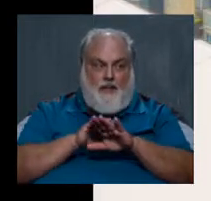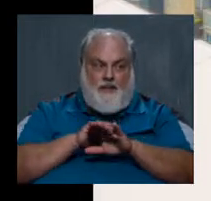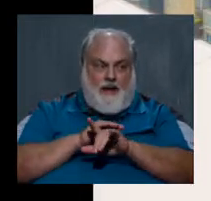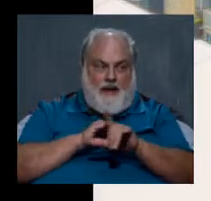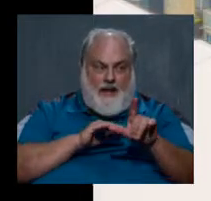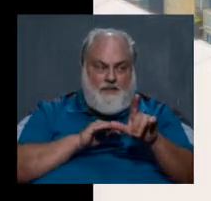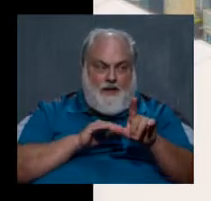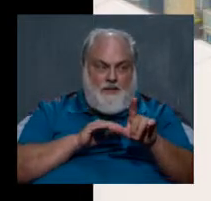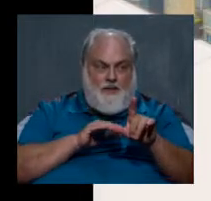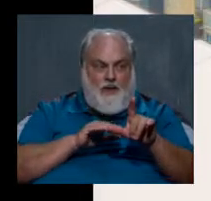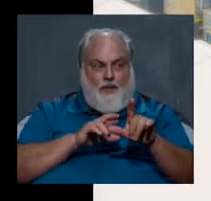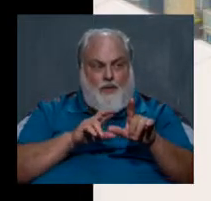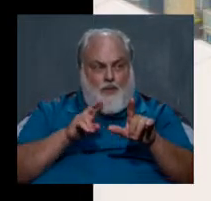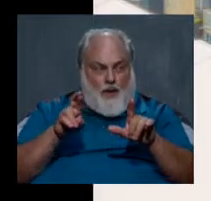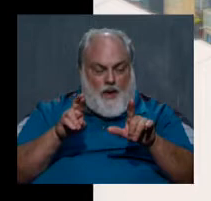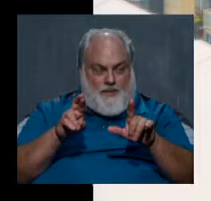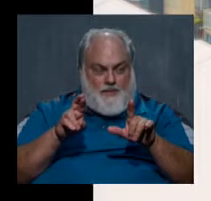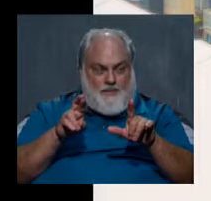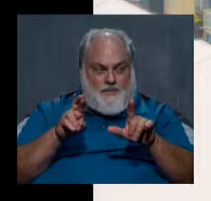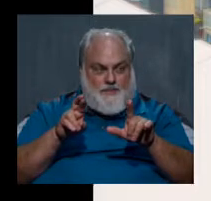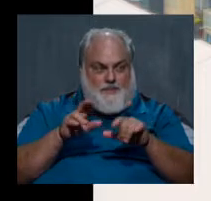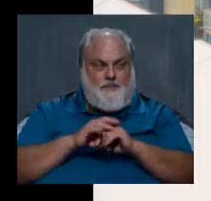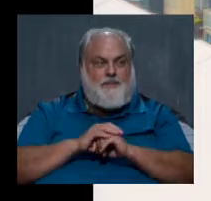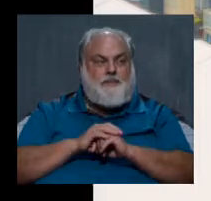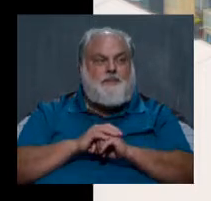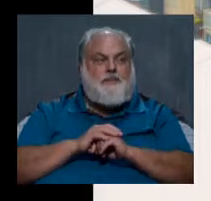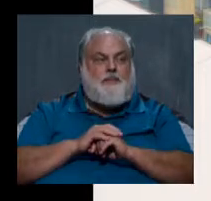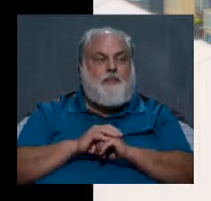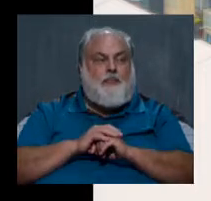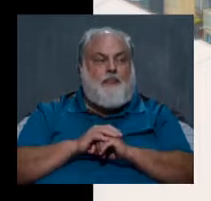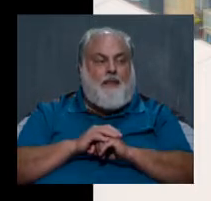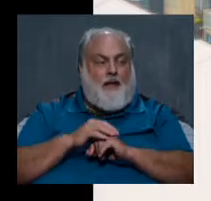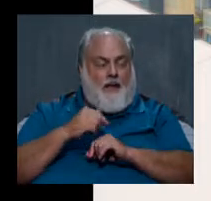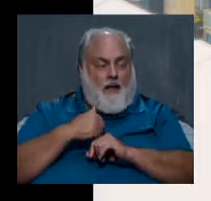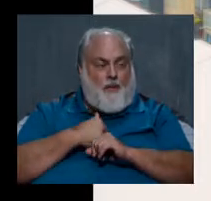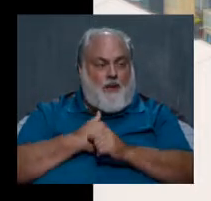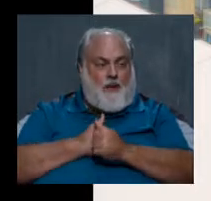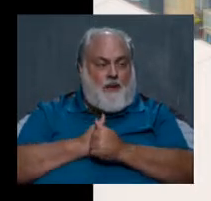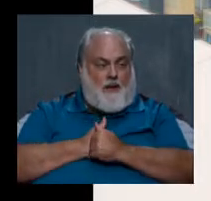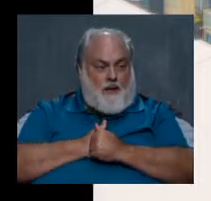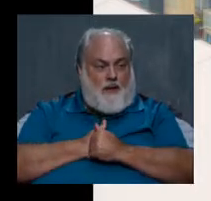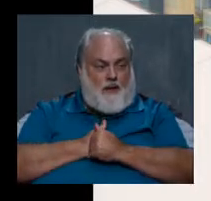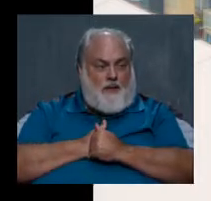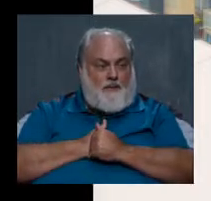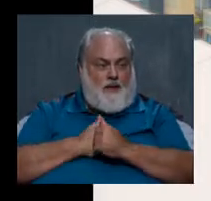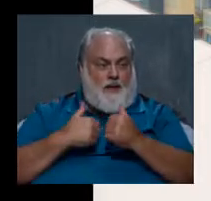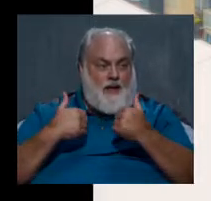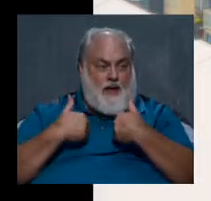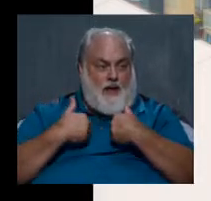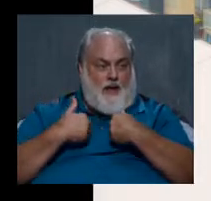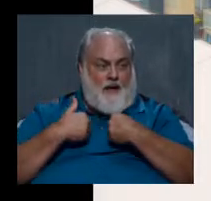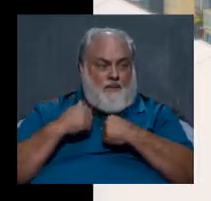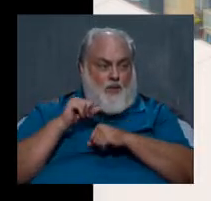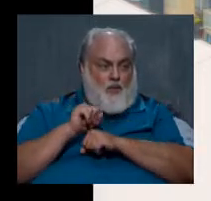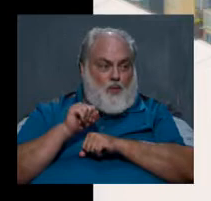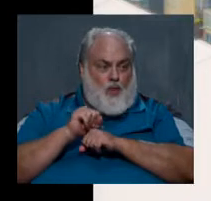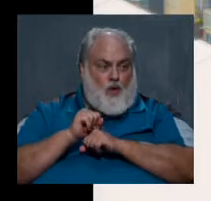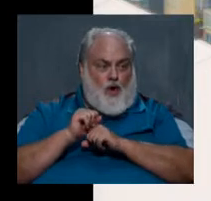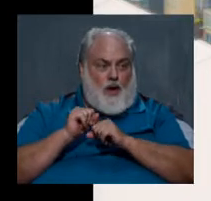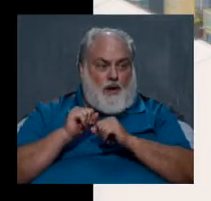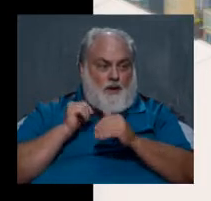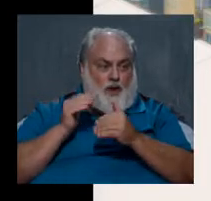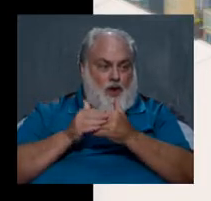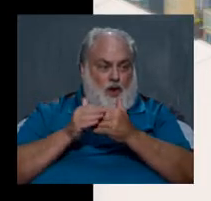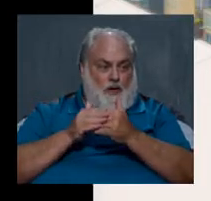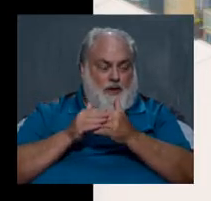left, it's the one on the right. I certainly am nostalgic. I wish everyone worked downtown like I did and